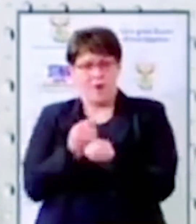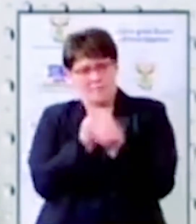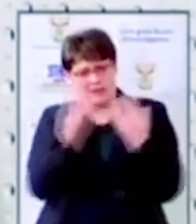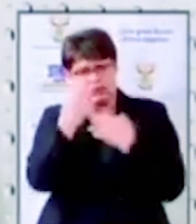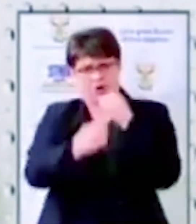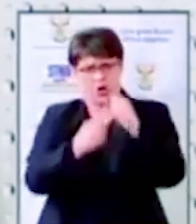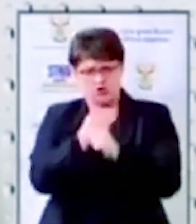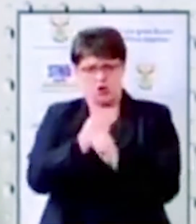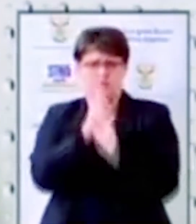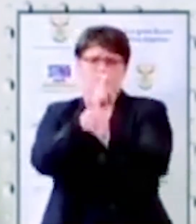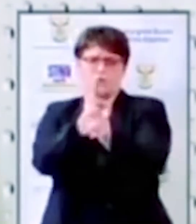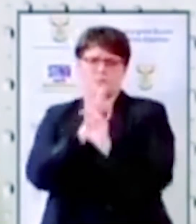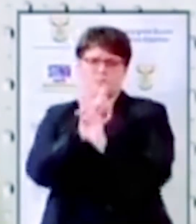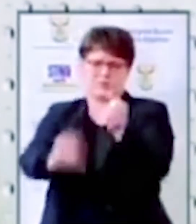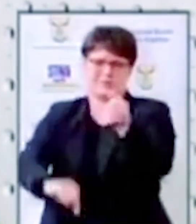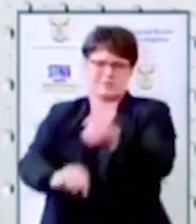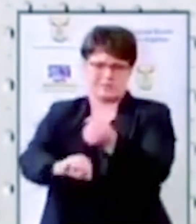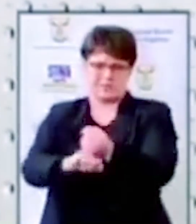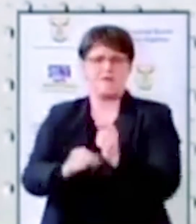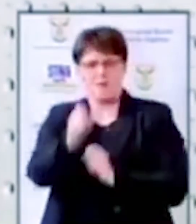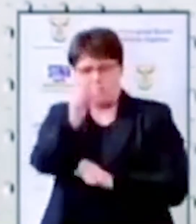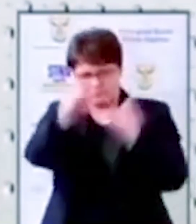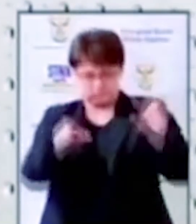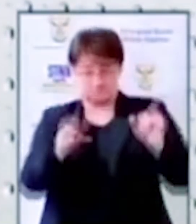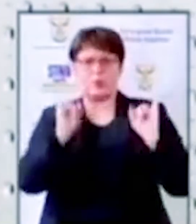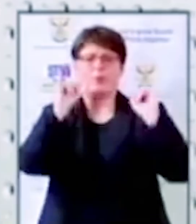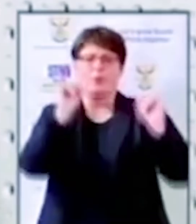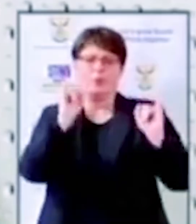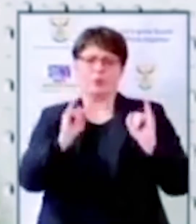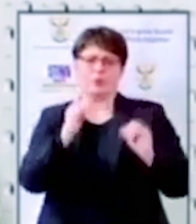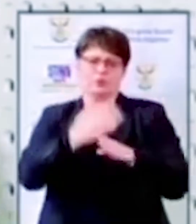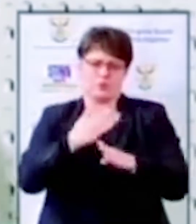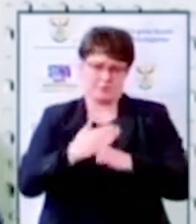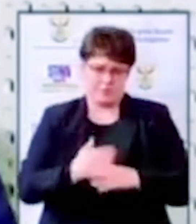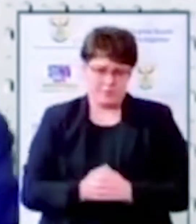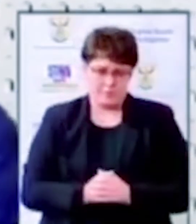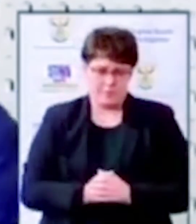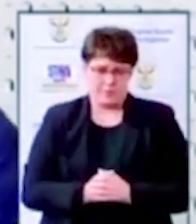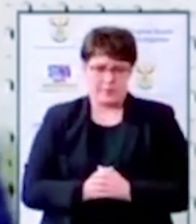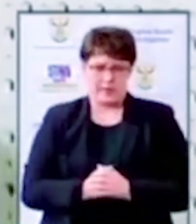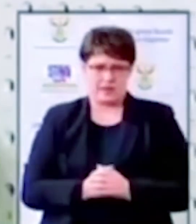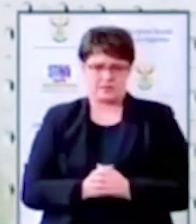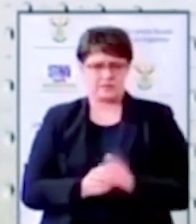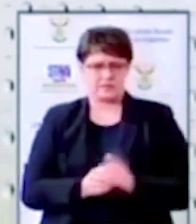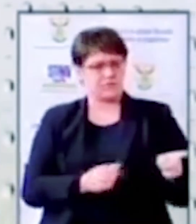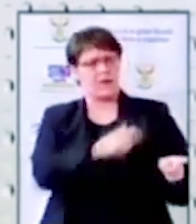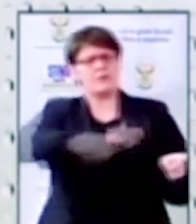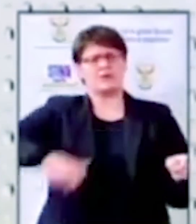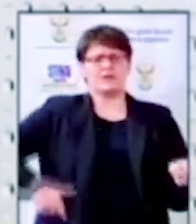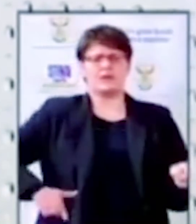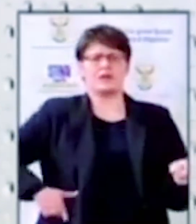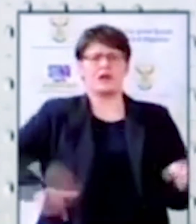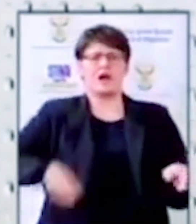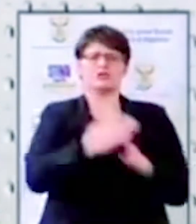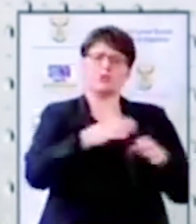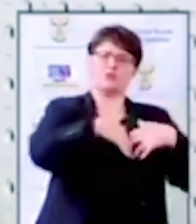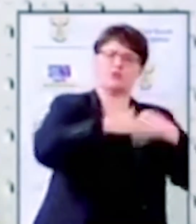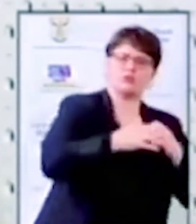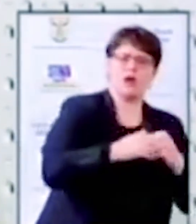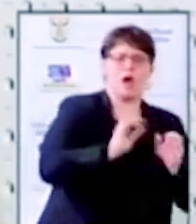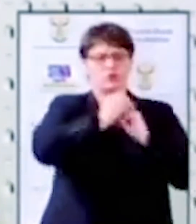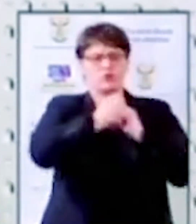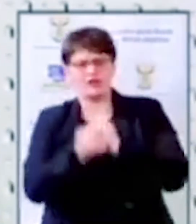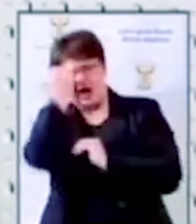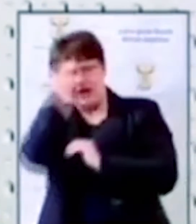comprehensive response to our jobs emergency. The President's Job Creation and Protection Initiative will